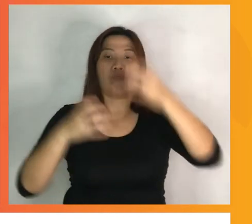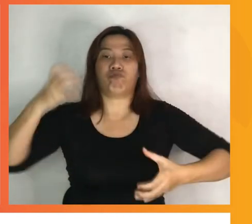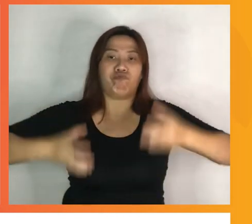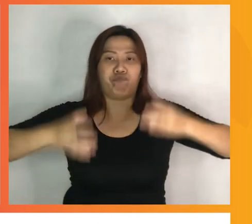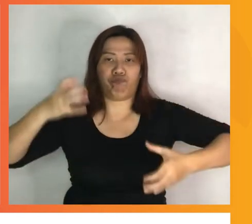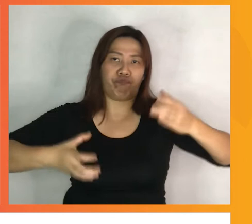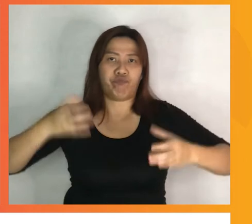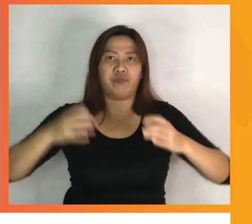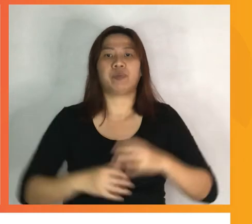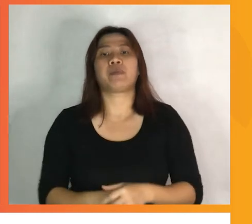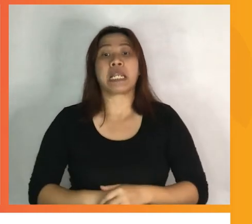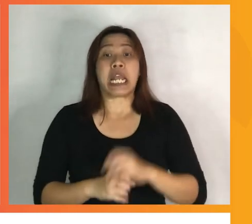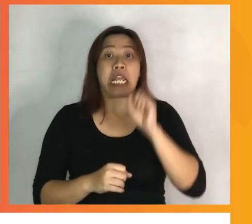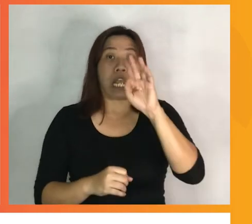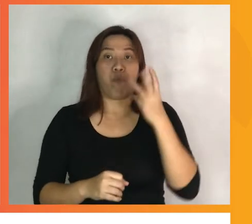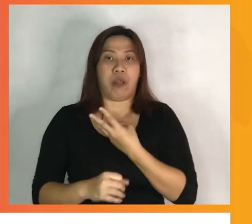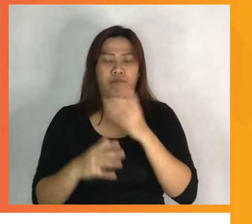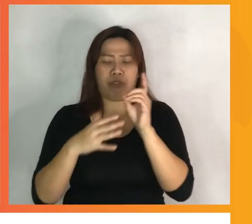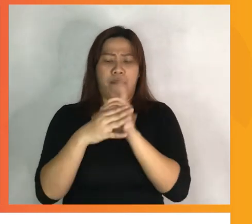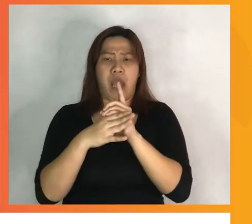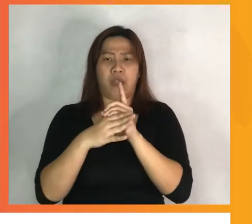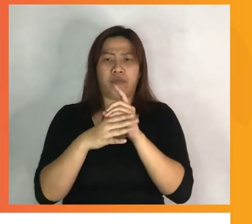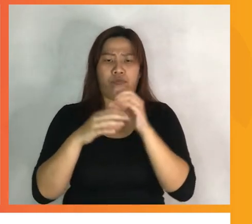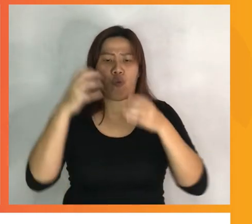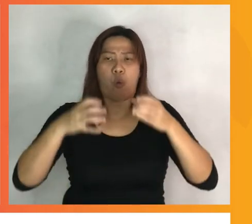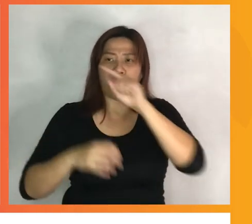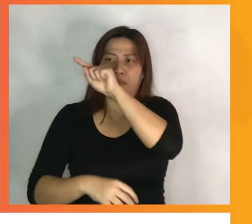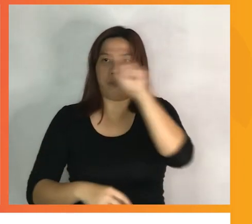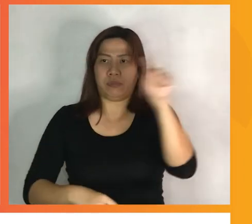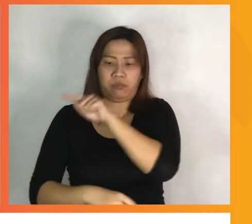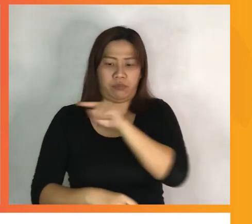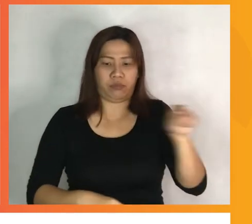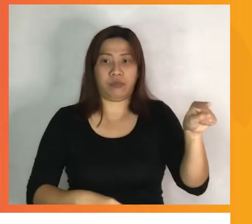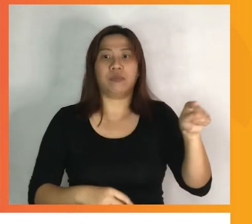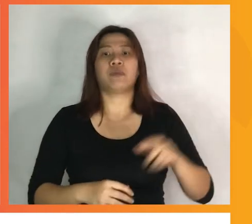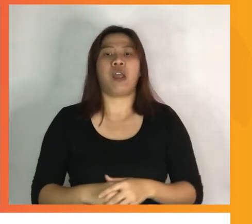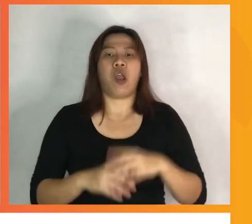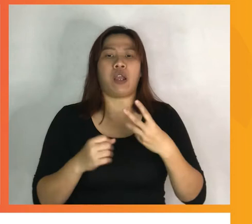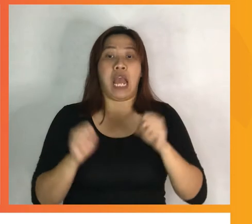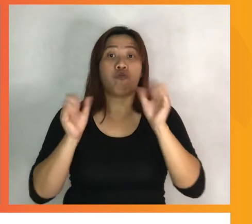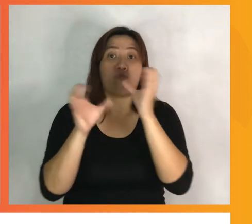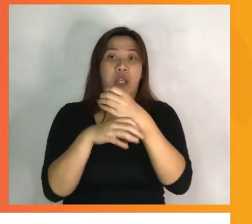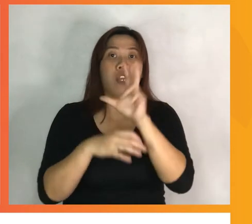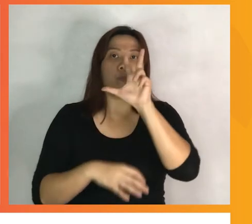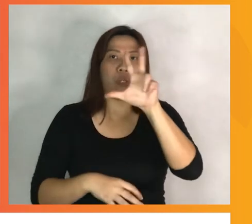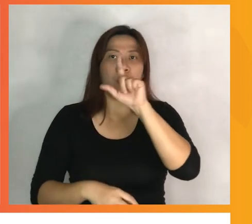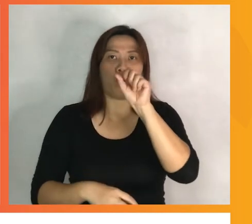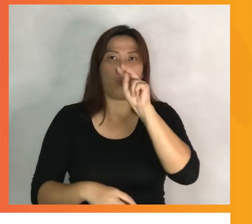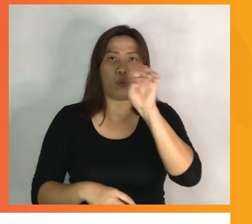court. If we divide the court longitudinally, we can create 3 zones.